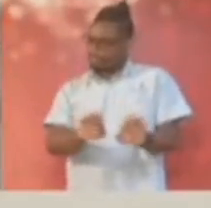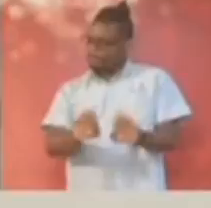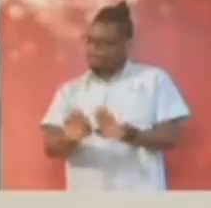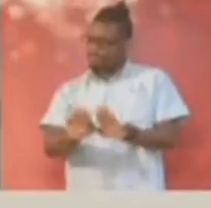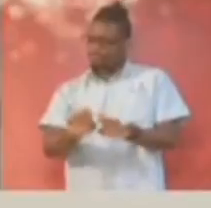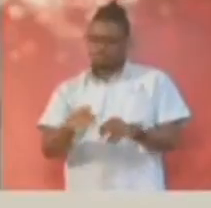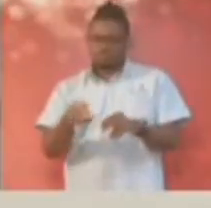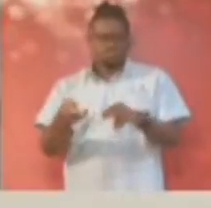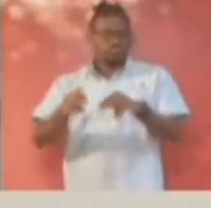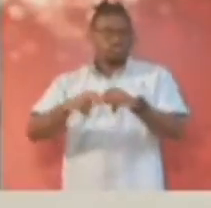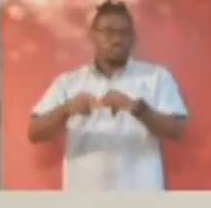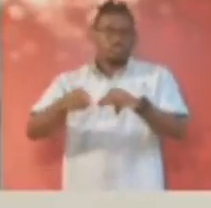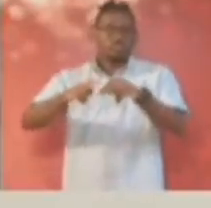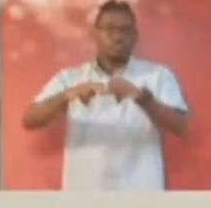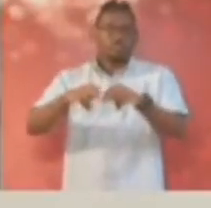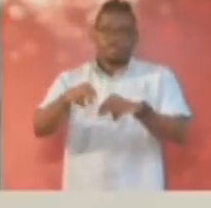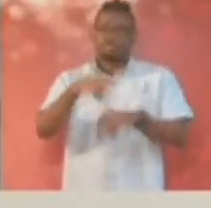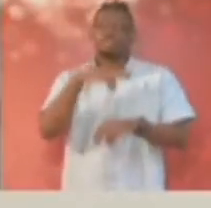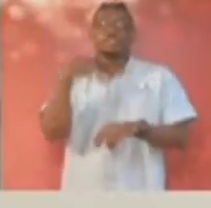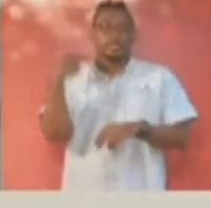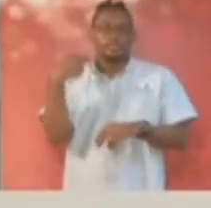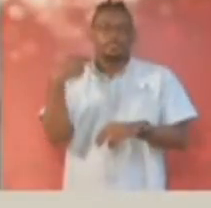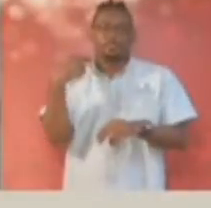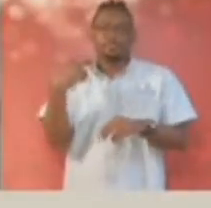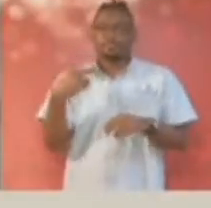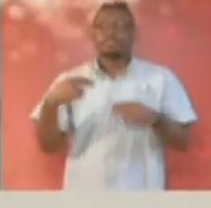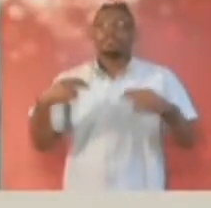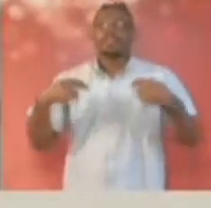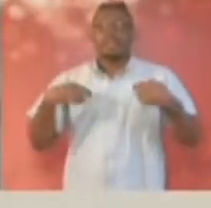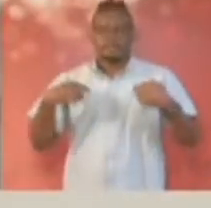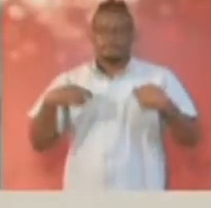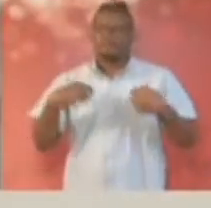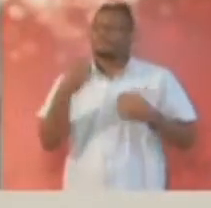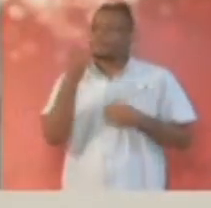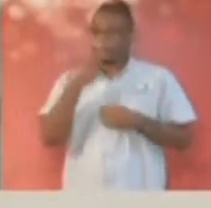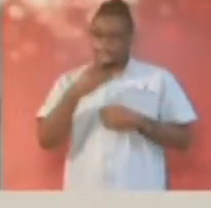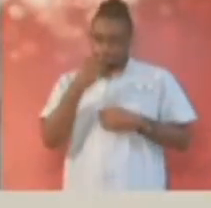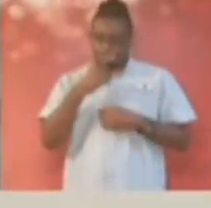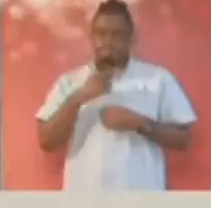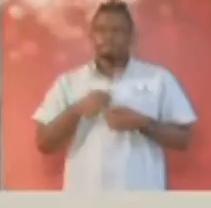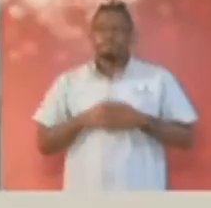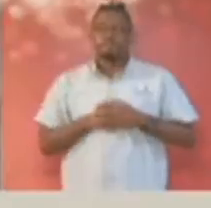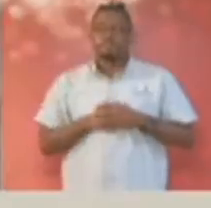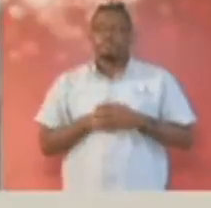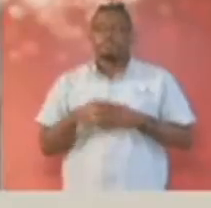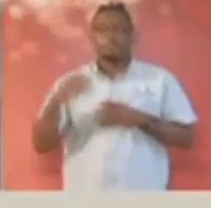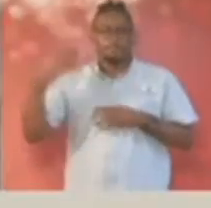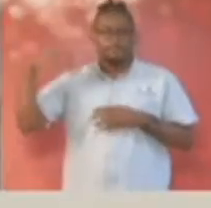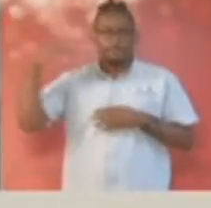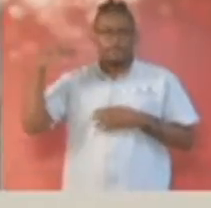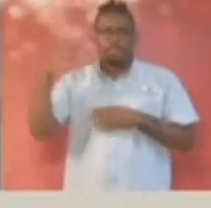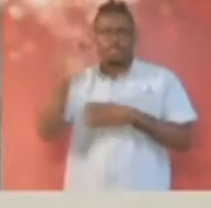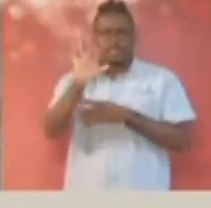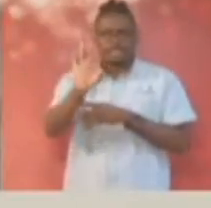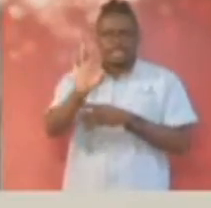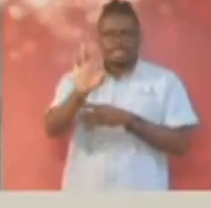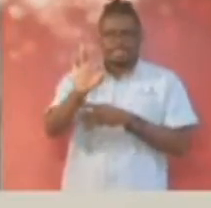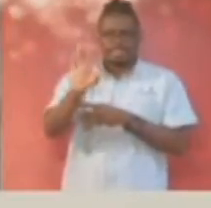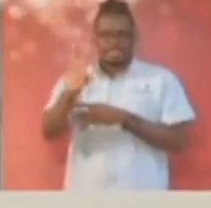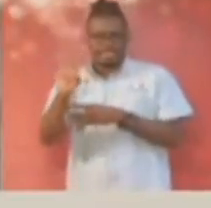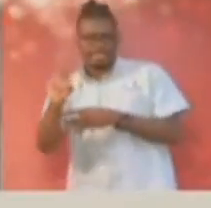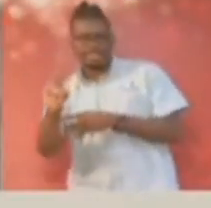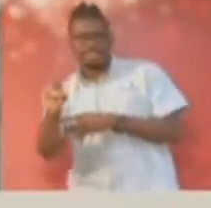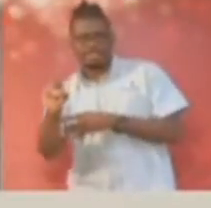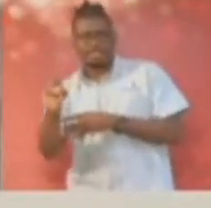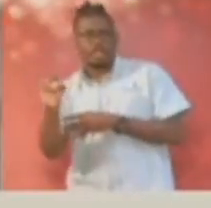we grew up in the 60s in environment of a dietary